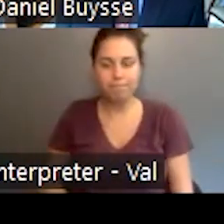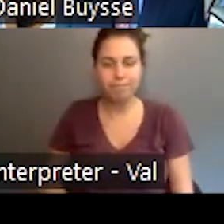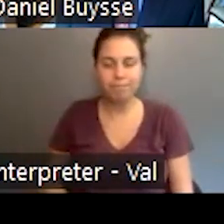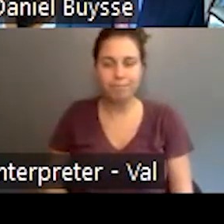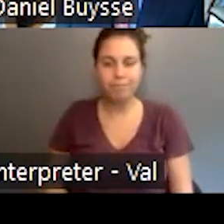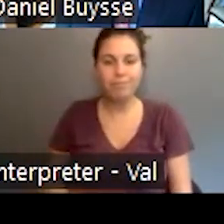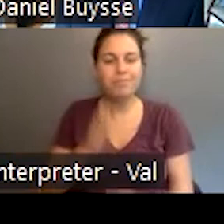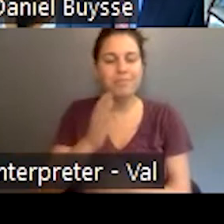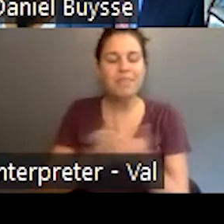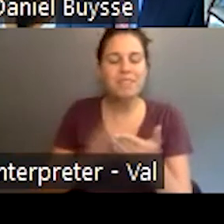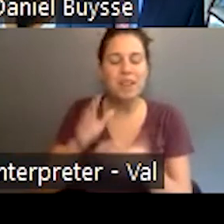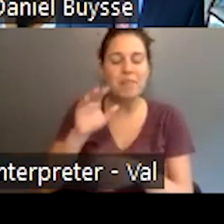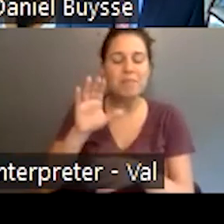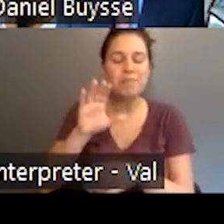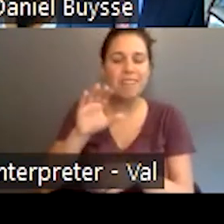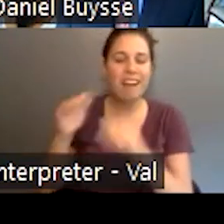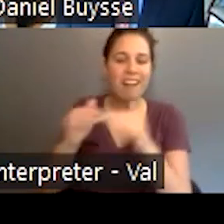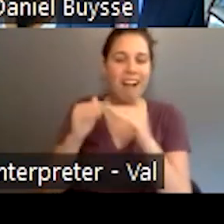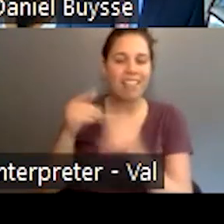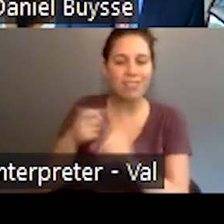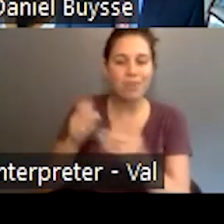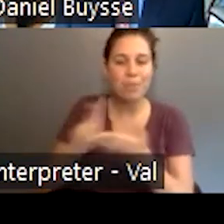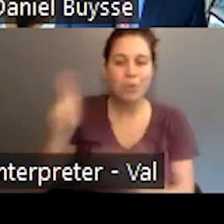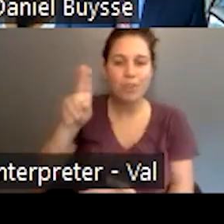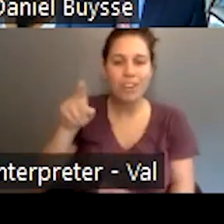my colleagues at the University of Pittsburgh are